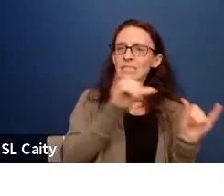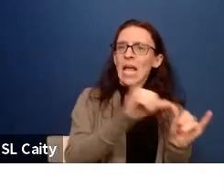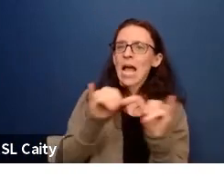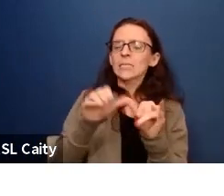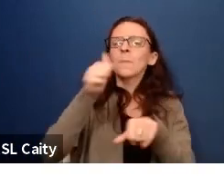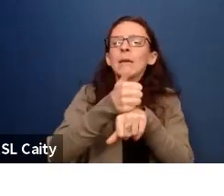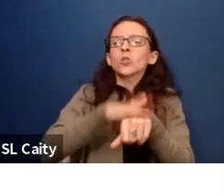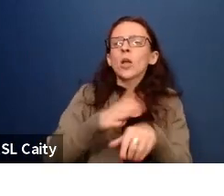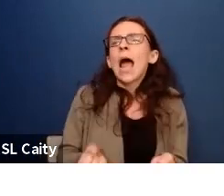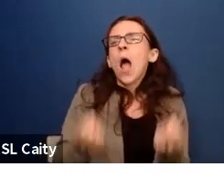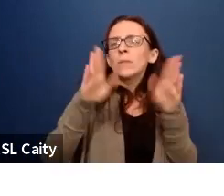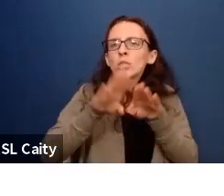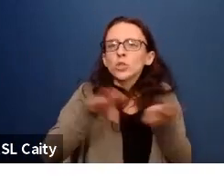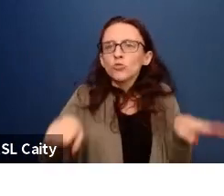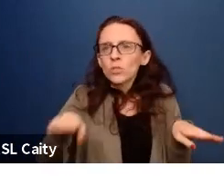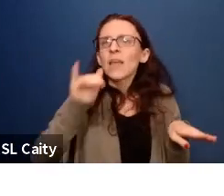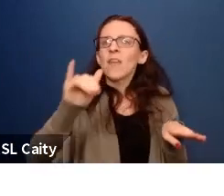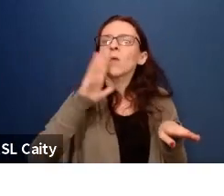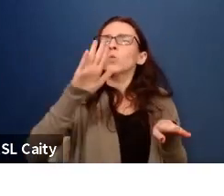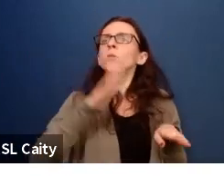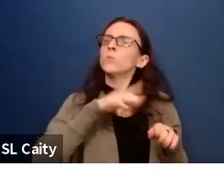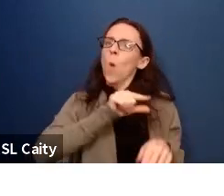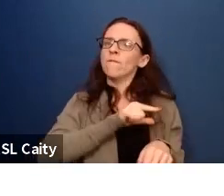school-age children living in each tier.